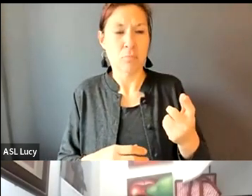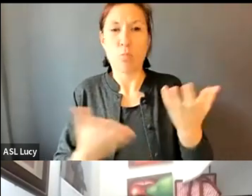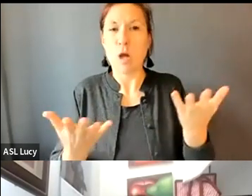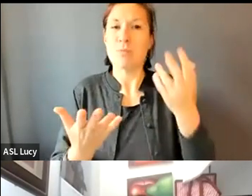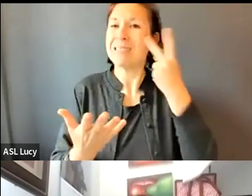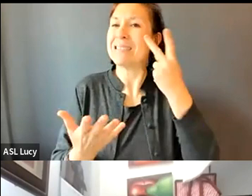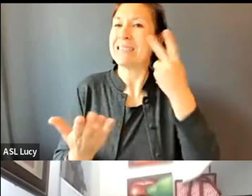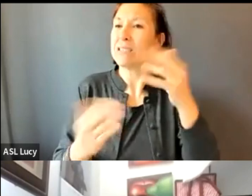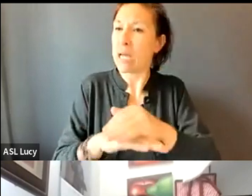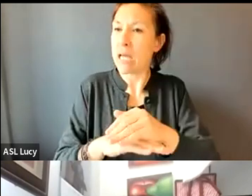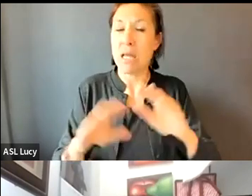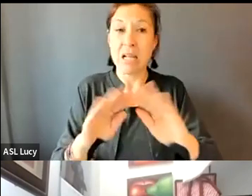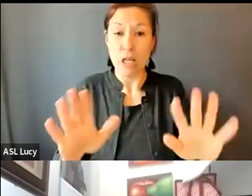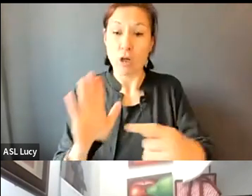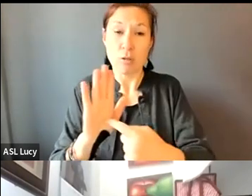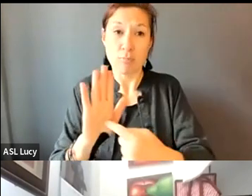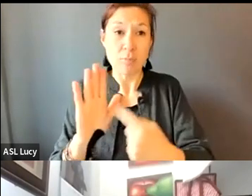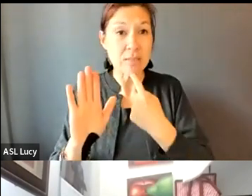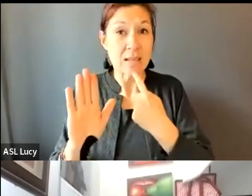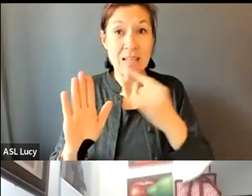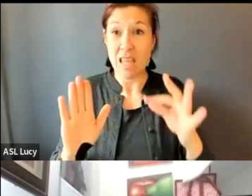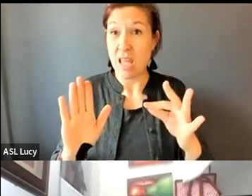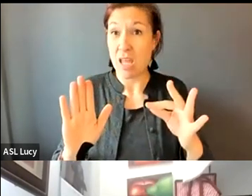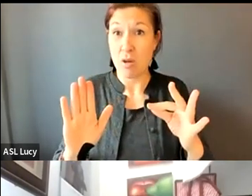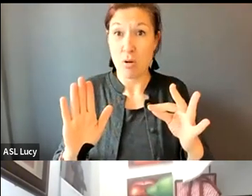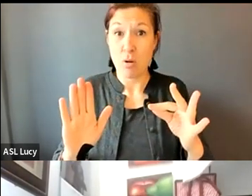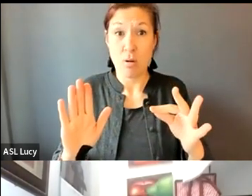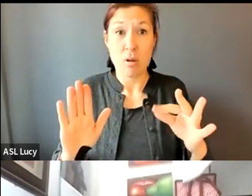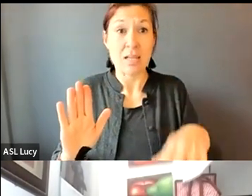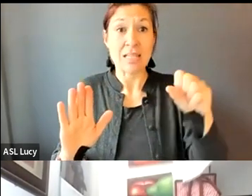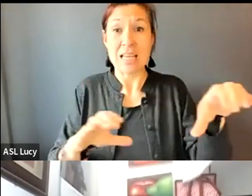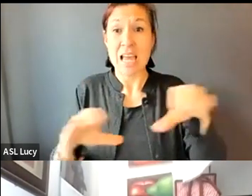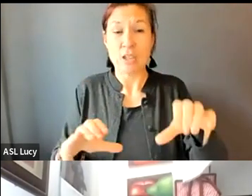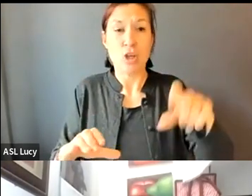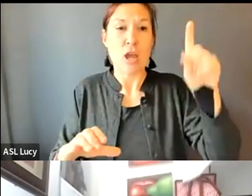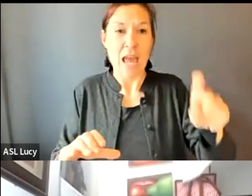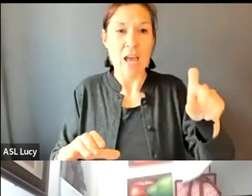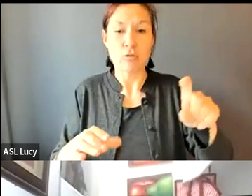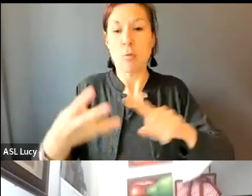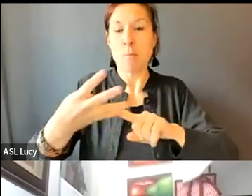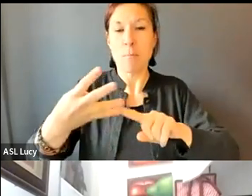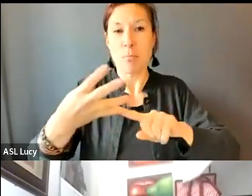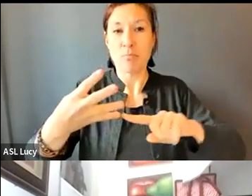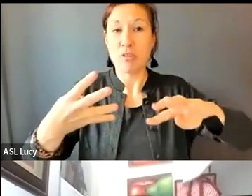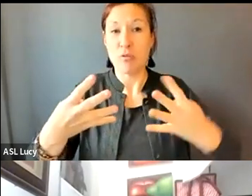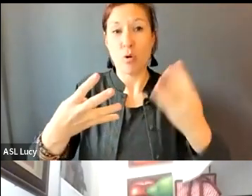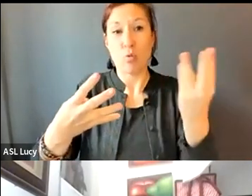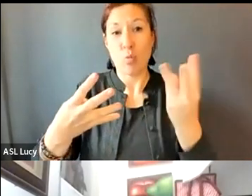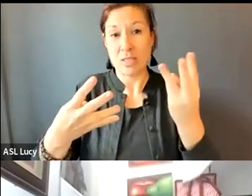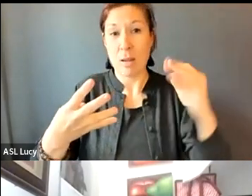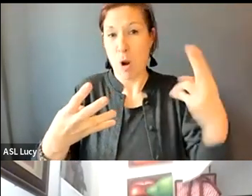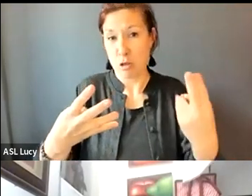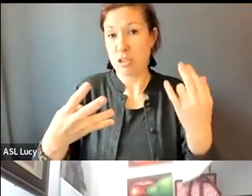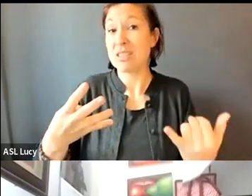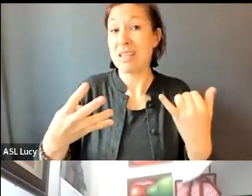it clearly says if we are going to take action we have to take action by the fourth Wednesday in March which is today